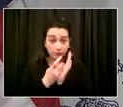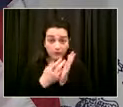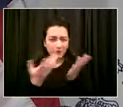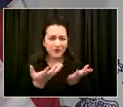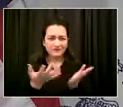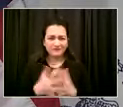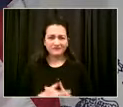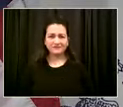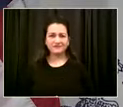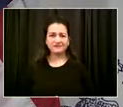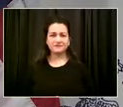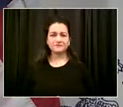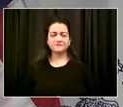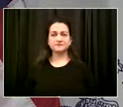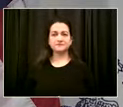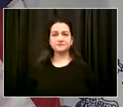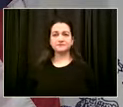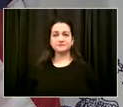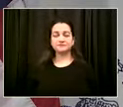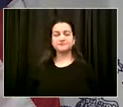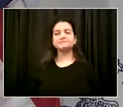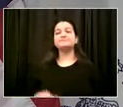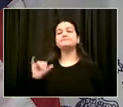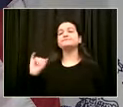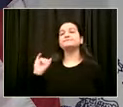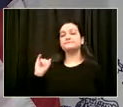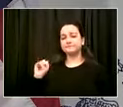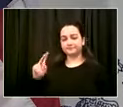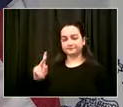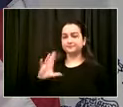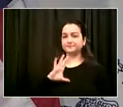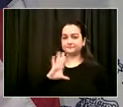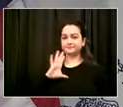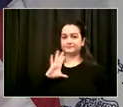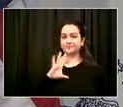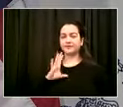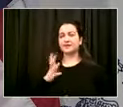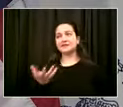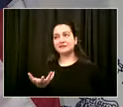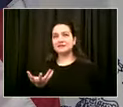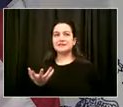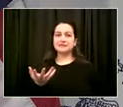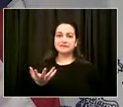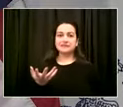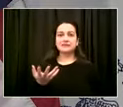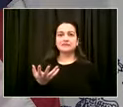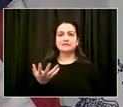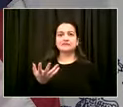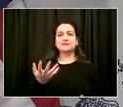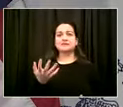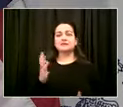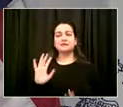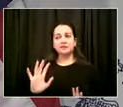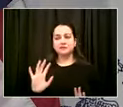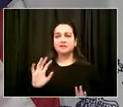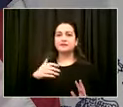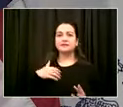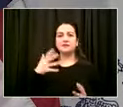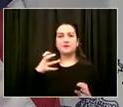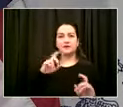I do not see the pharmaceutical companies stepping up. Let's just start at the beginning. You know, there's been a global pandemic for a